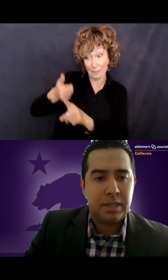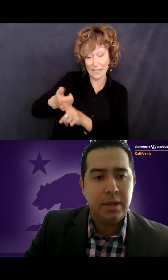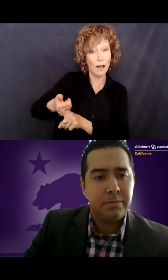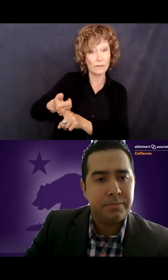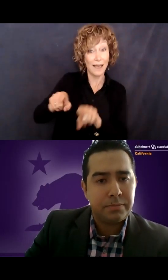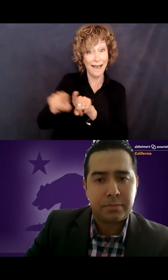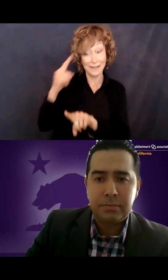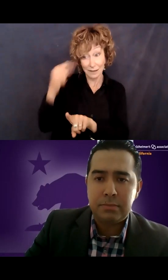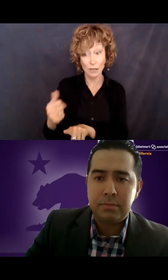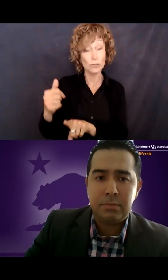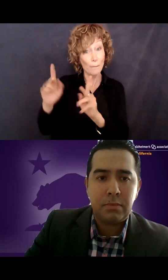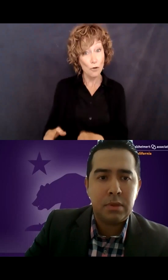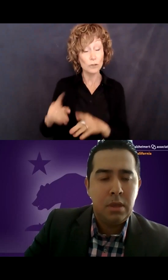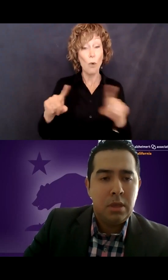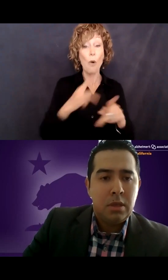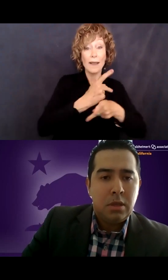next slide.